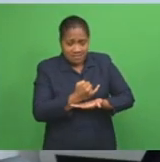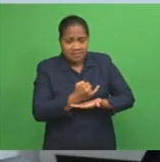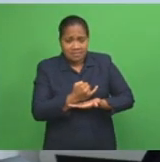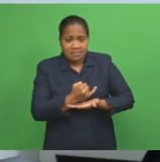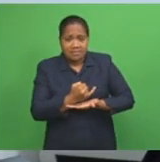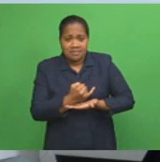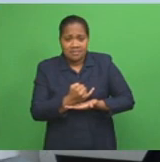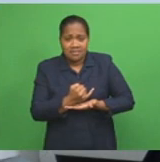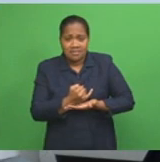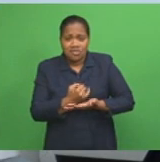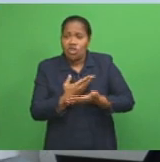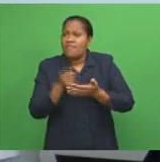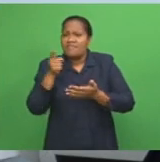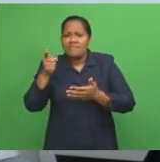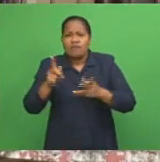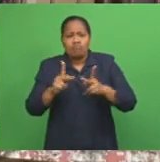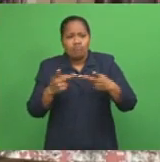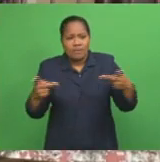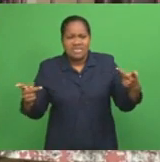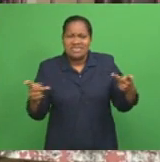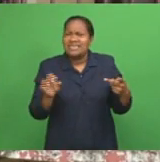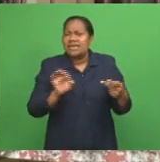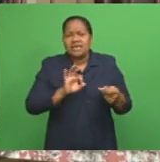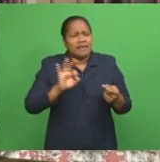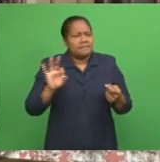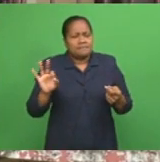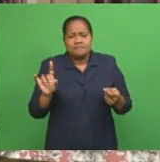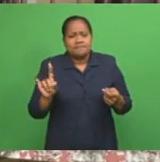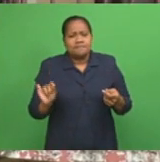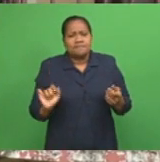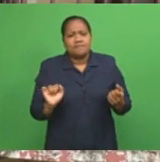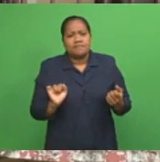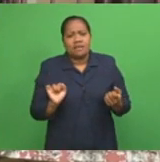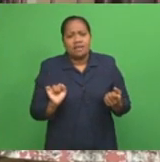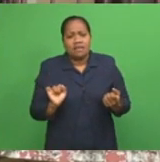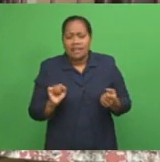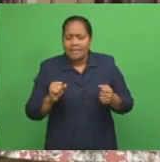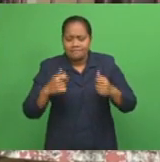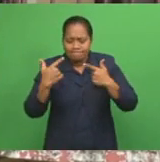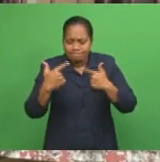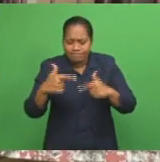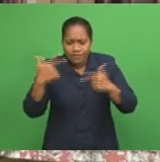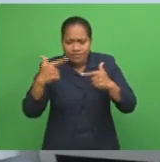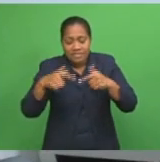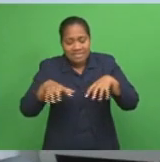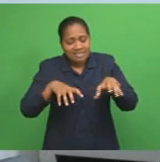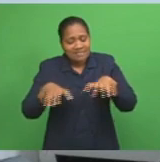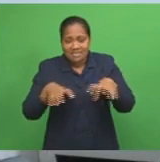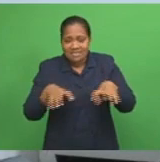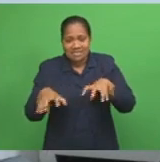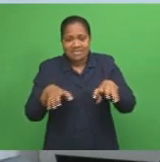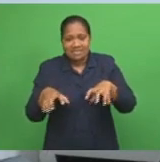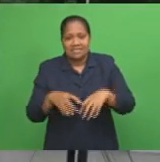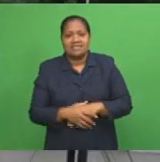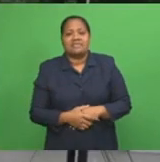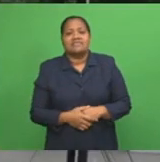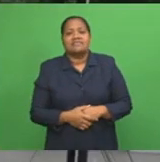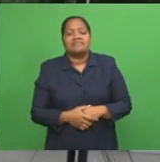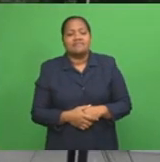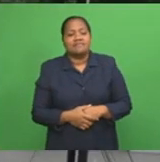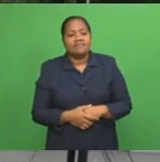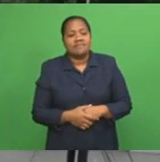price properties, they are not doing that, or there are very limited activities on higher valued properties.